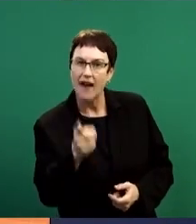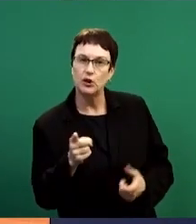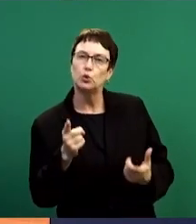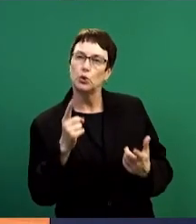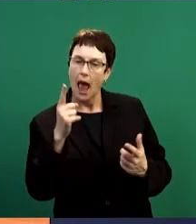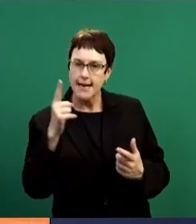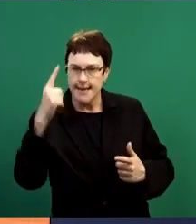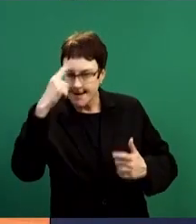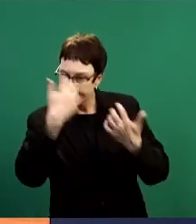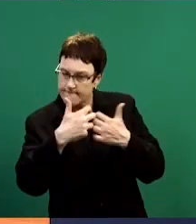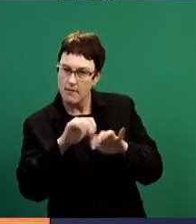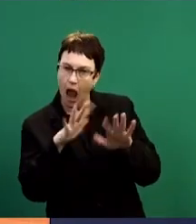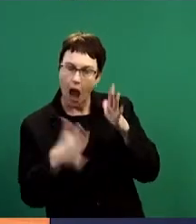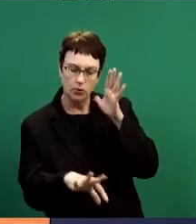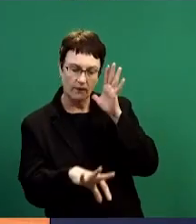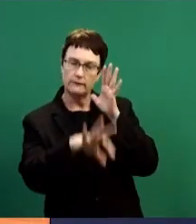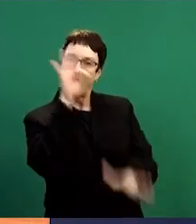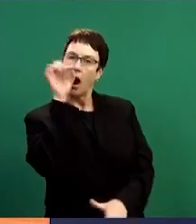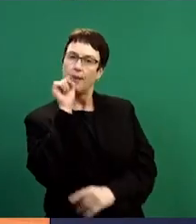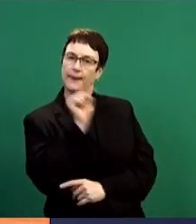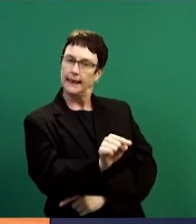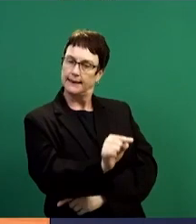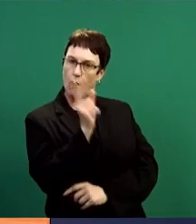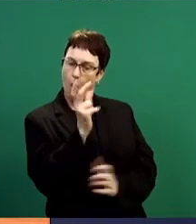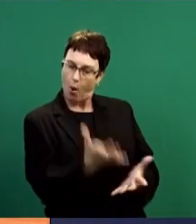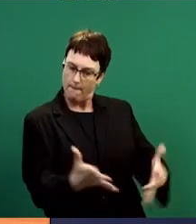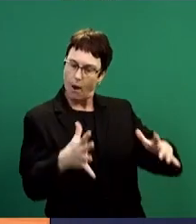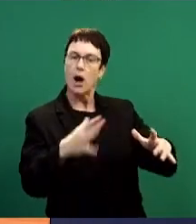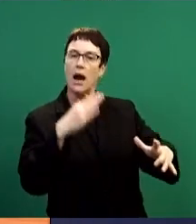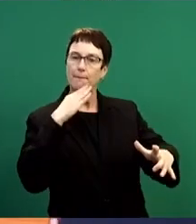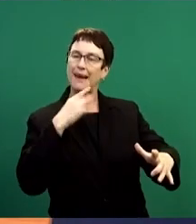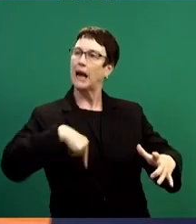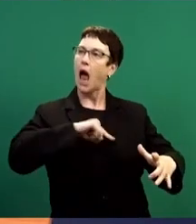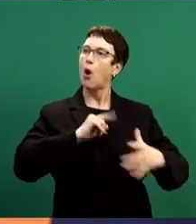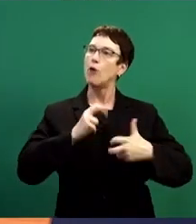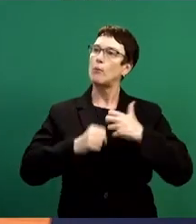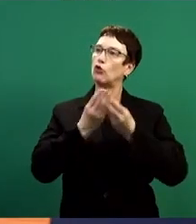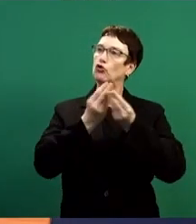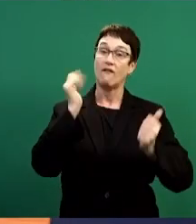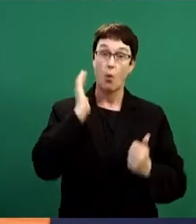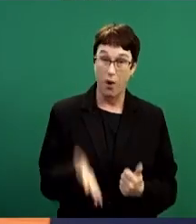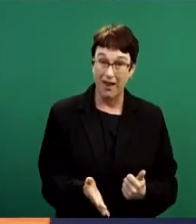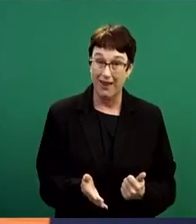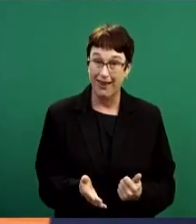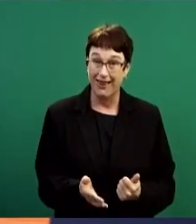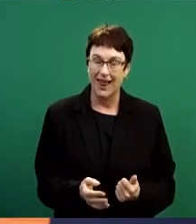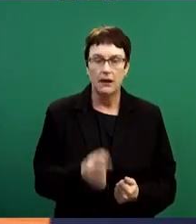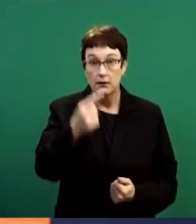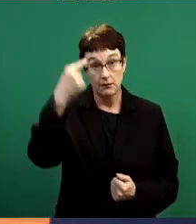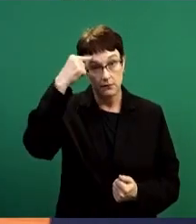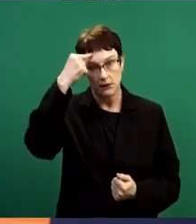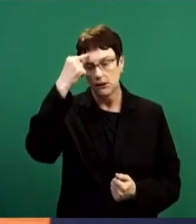gold and bingo, our problems are solved, is very, very simplistic.